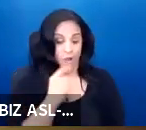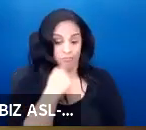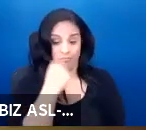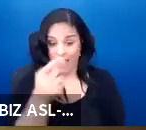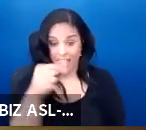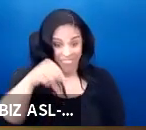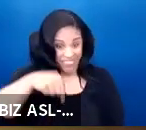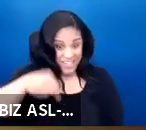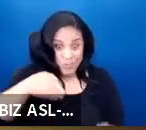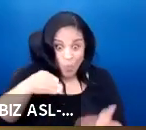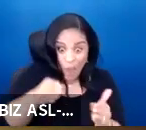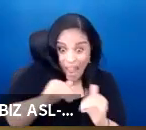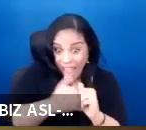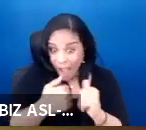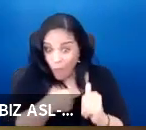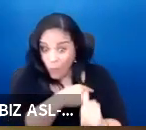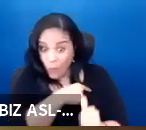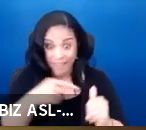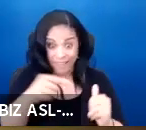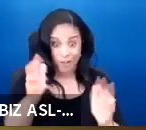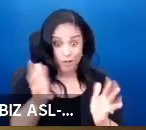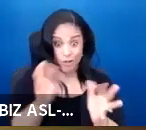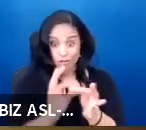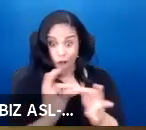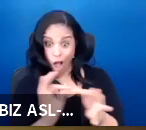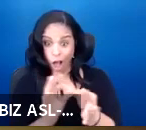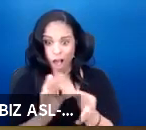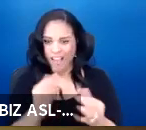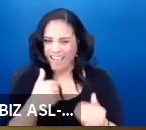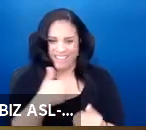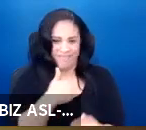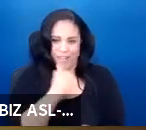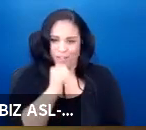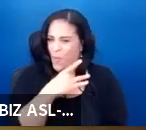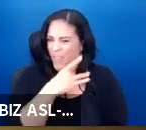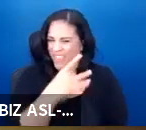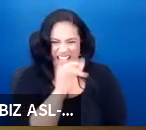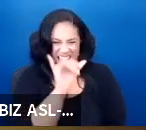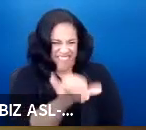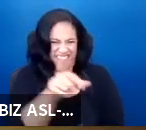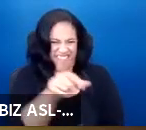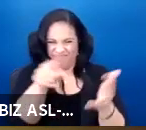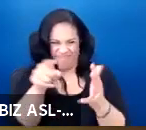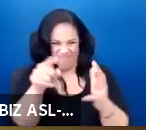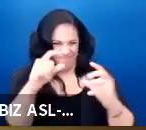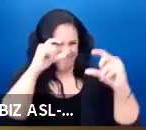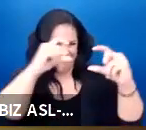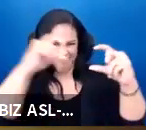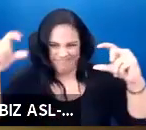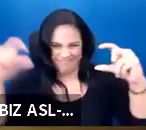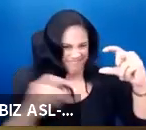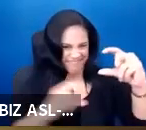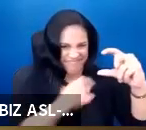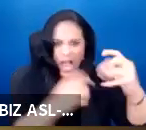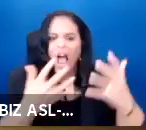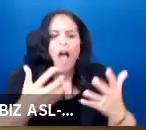medium has a lot of things that I don't like about it. I want to be in a room with